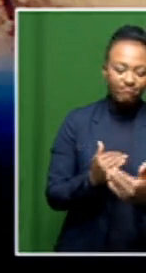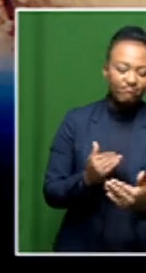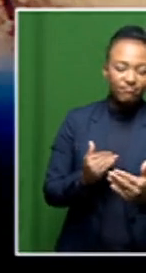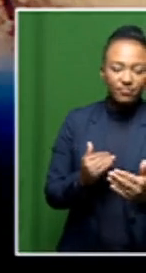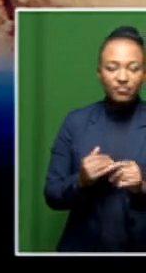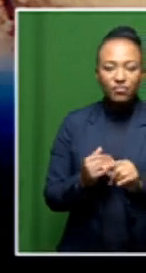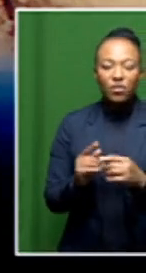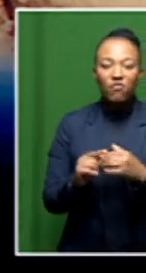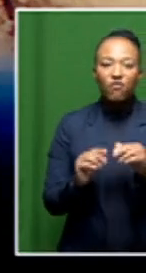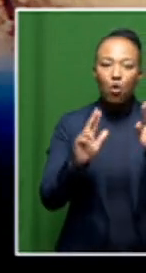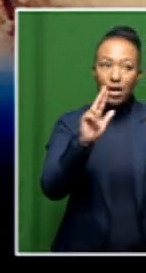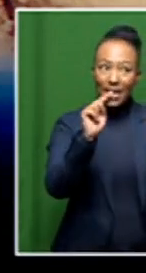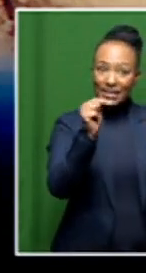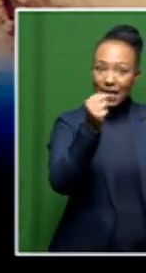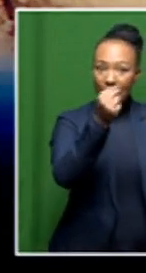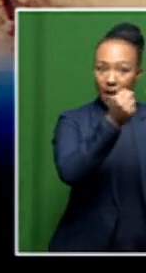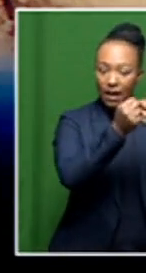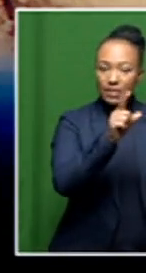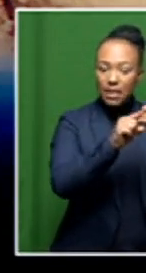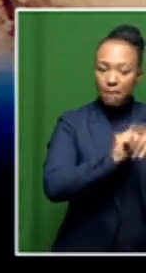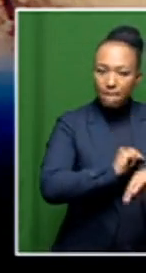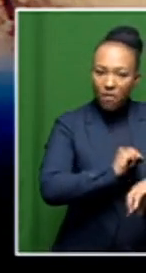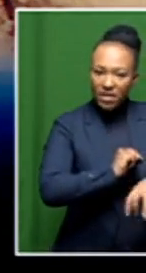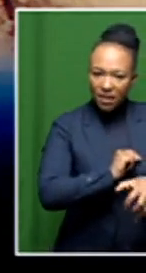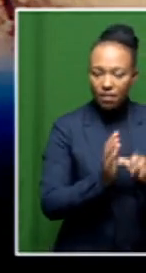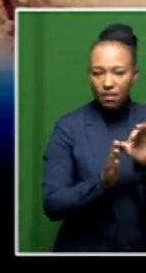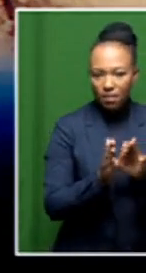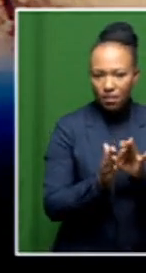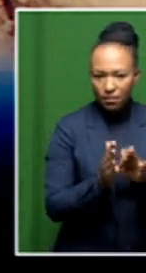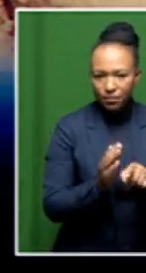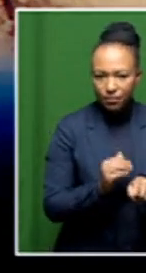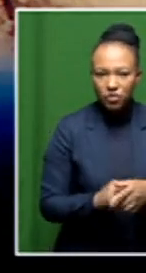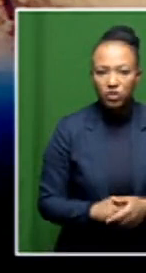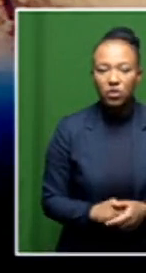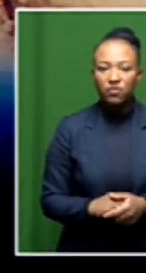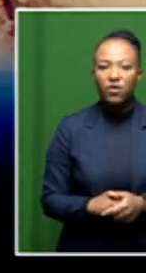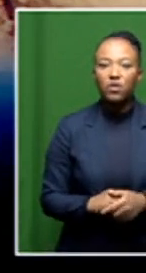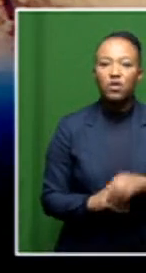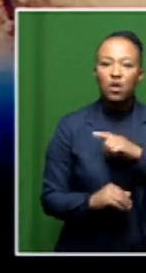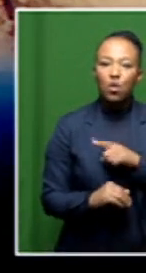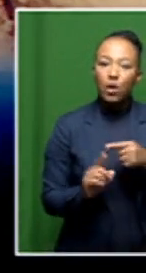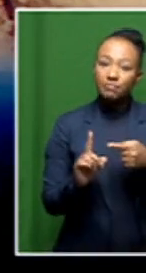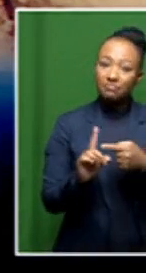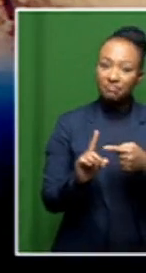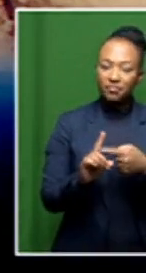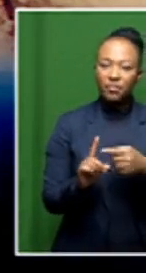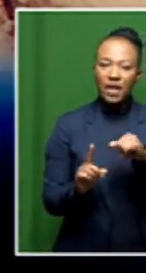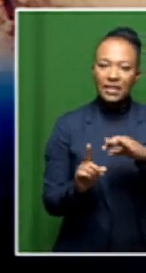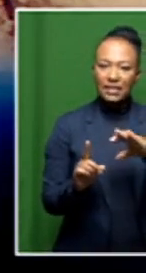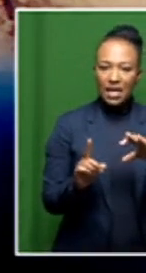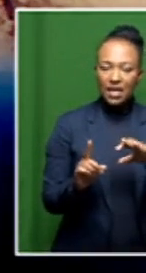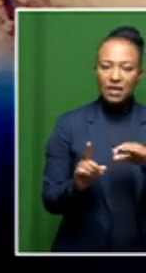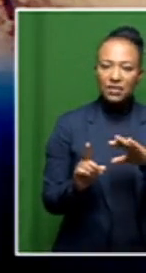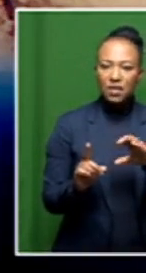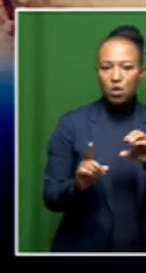for the national and provincial elections, of course. Mr. Mamabolo is the IEC's Chief Electoral Officer, and they will